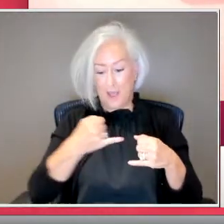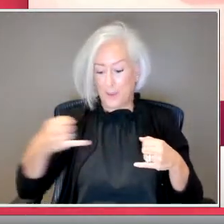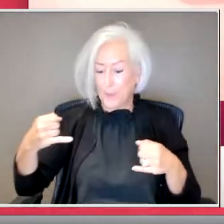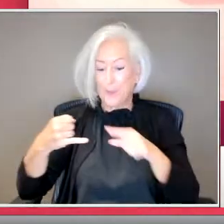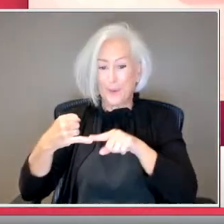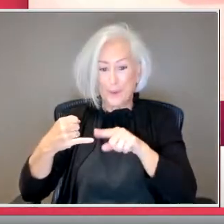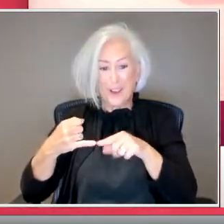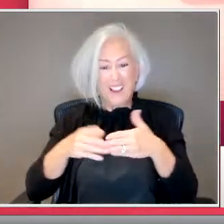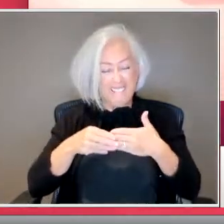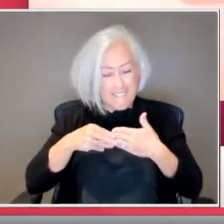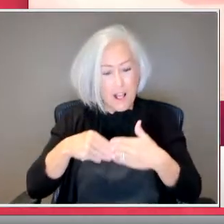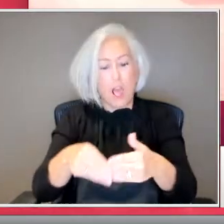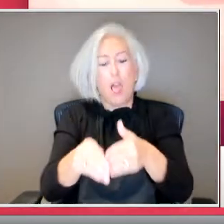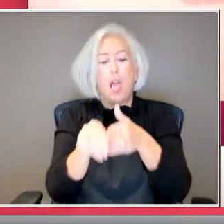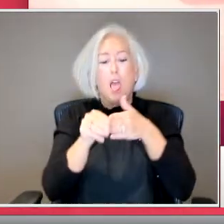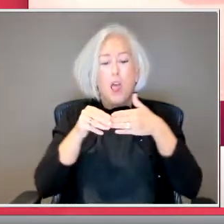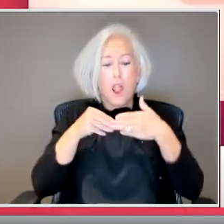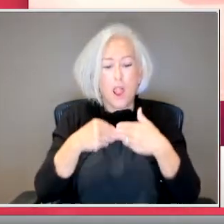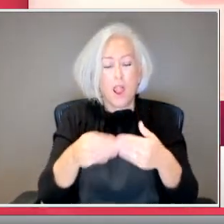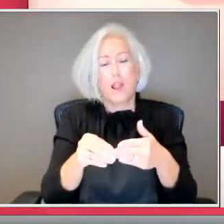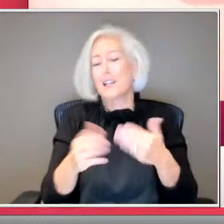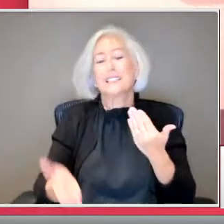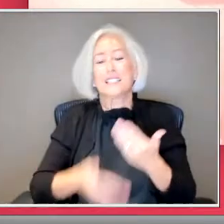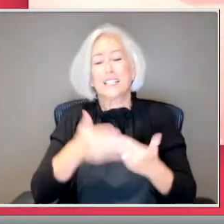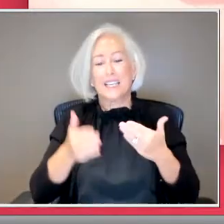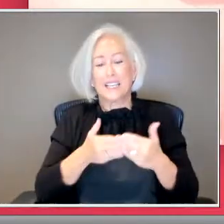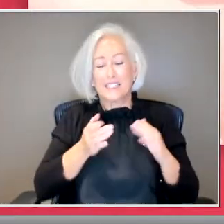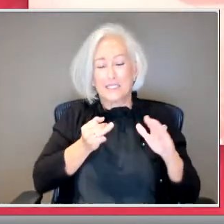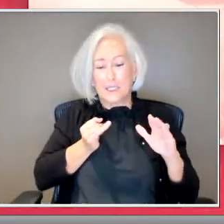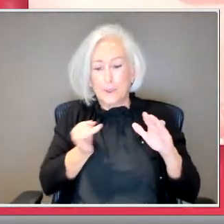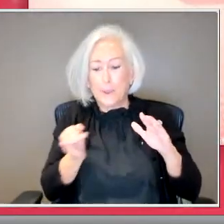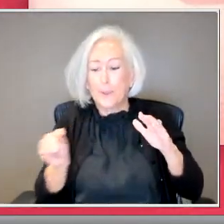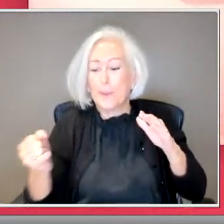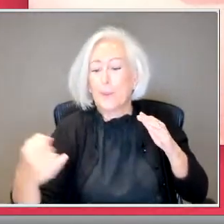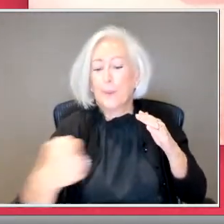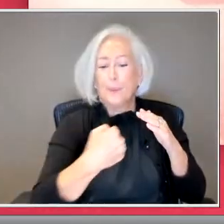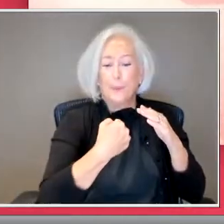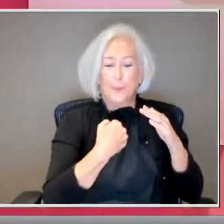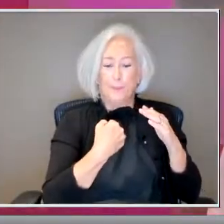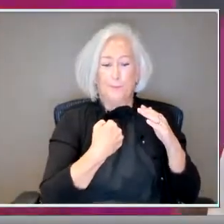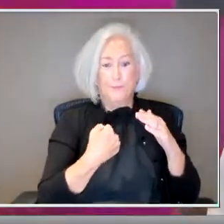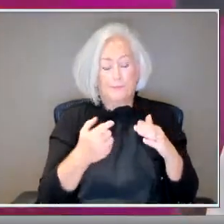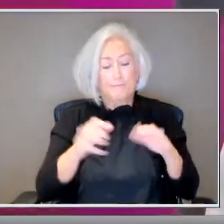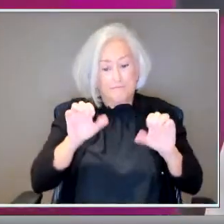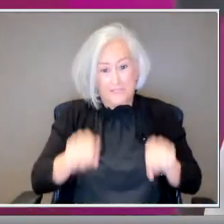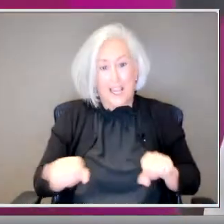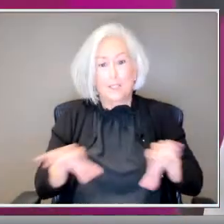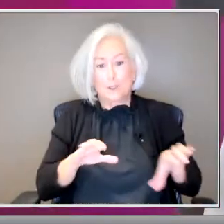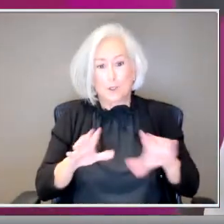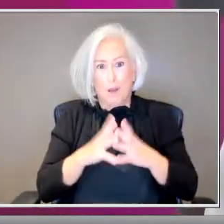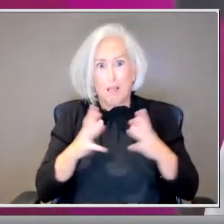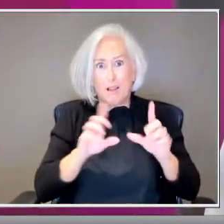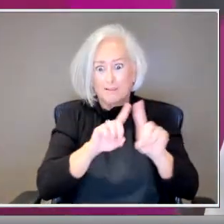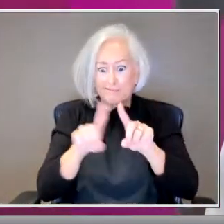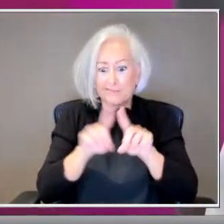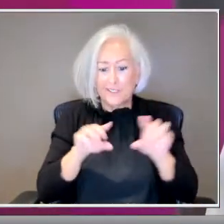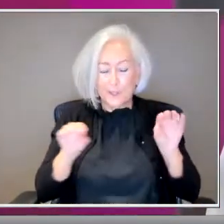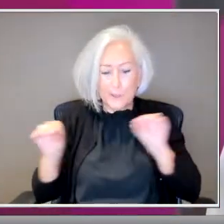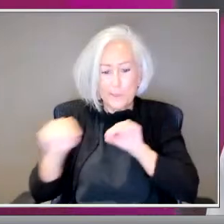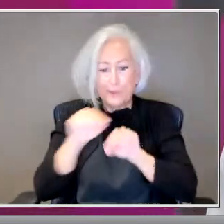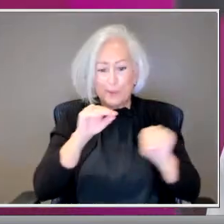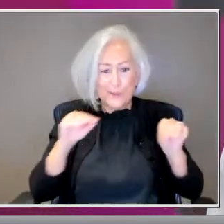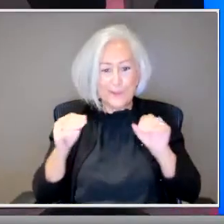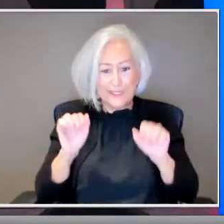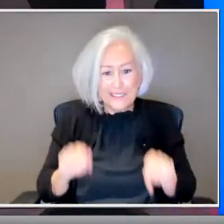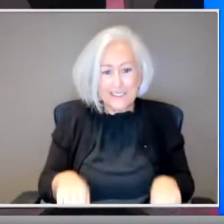a 90-degree, and it can even loop and do lots of different maneuvers within the heart as well. Both ways that